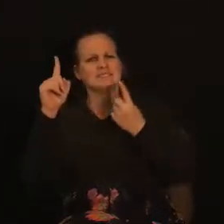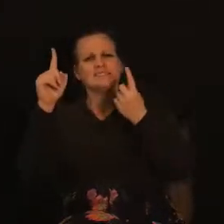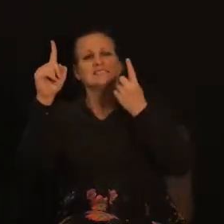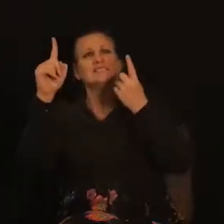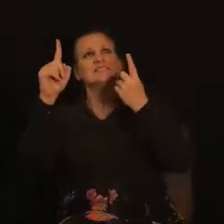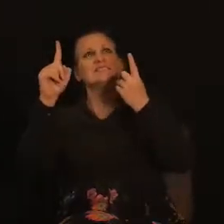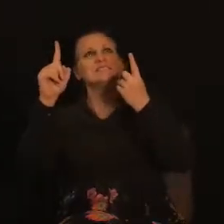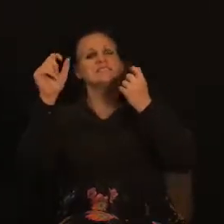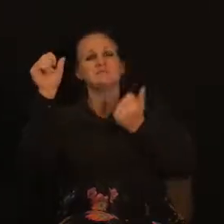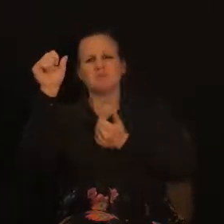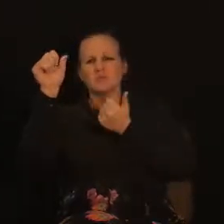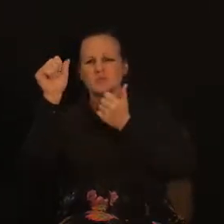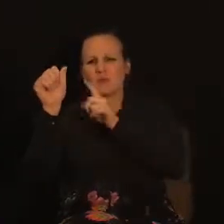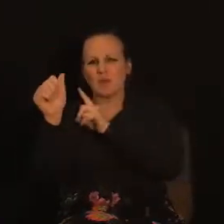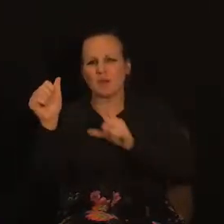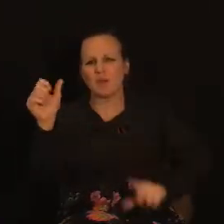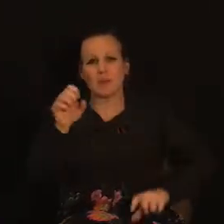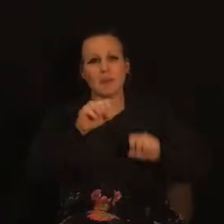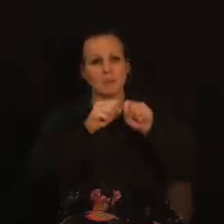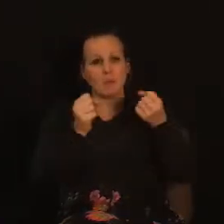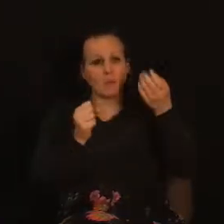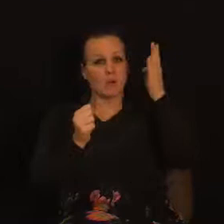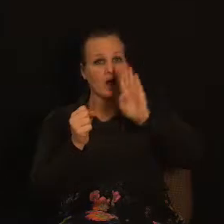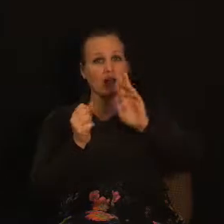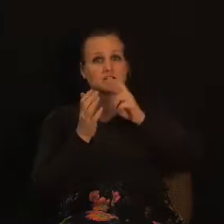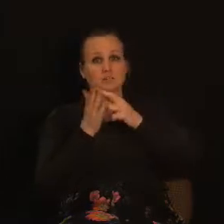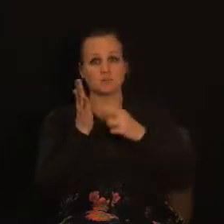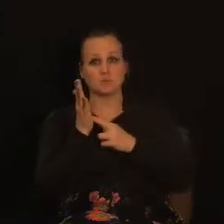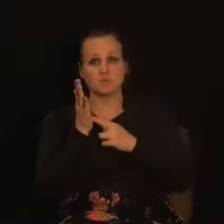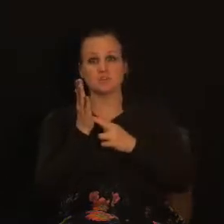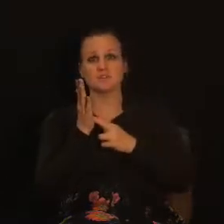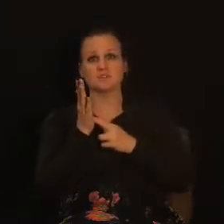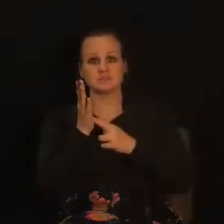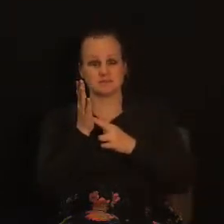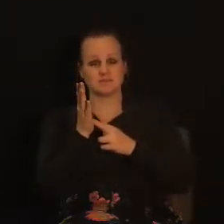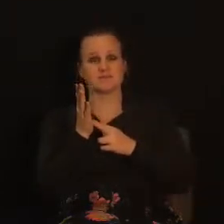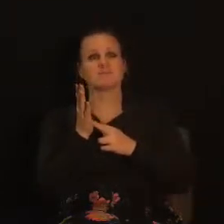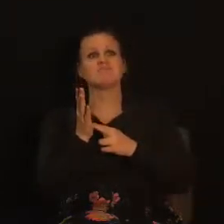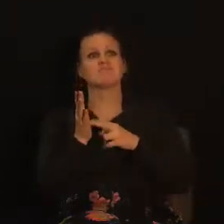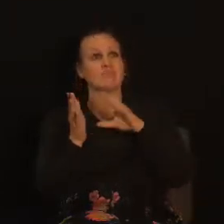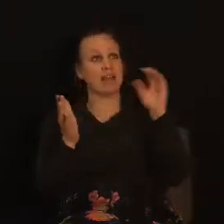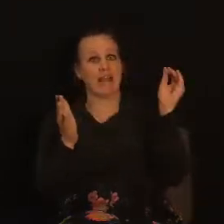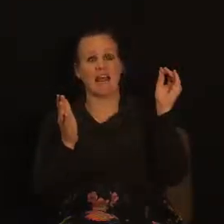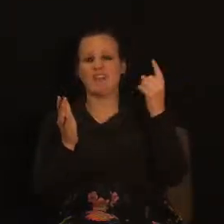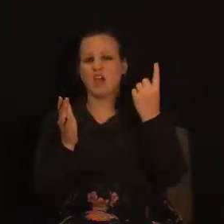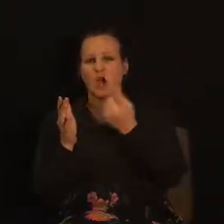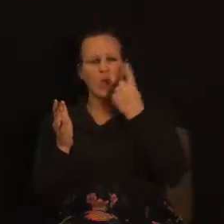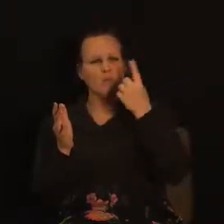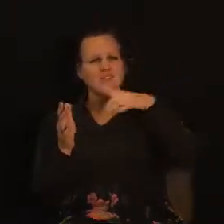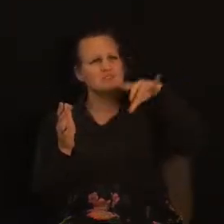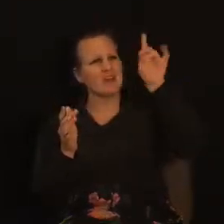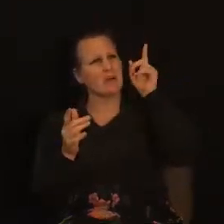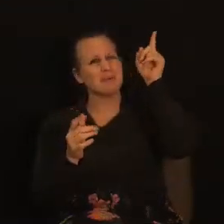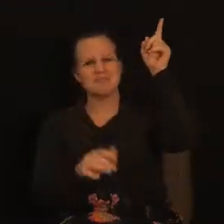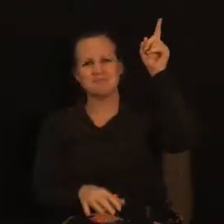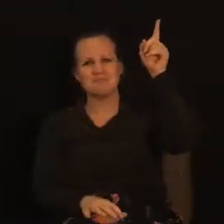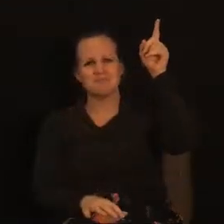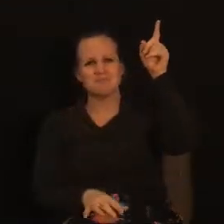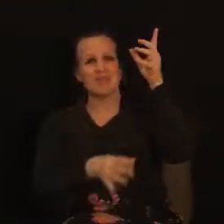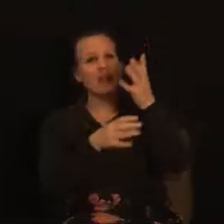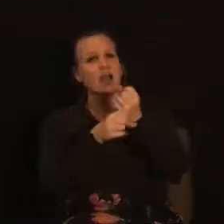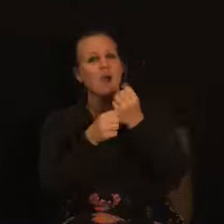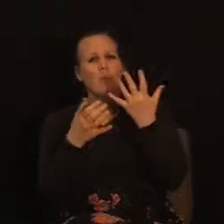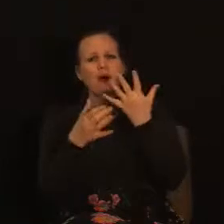in order to pursue him. And do you know what? They always found him. They always got what they wanted and then